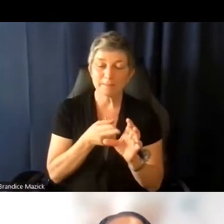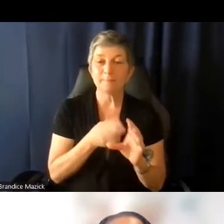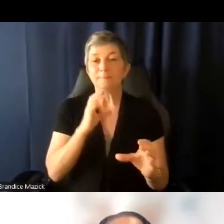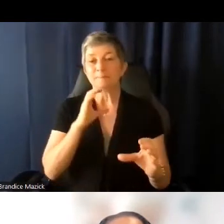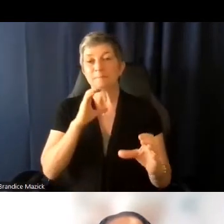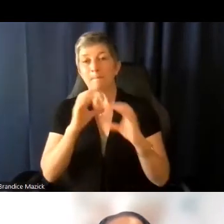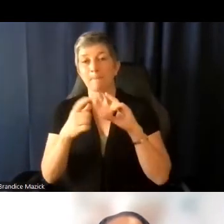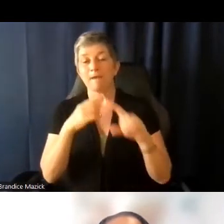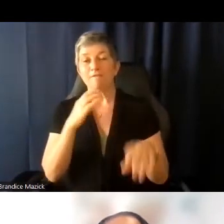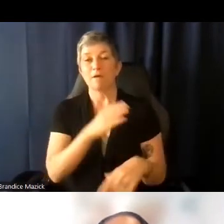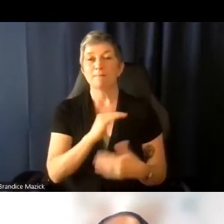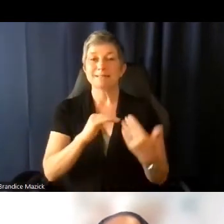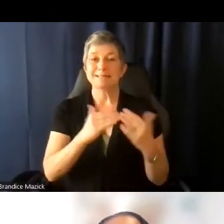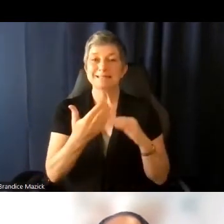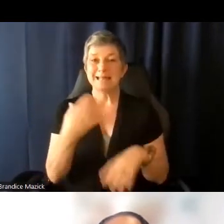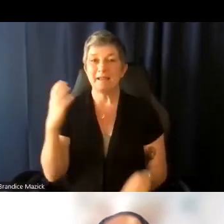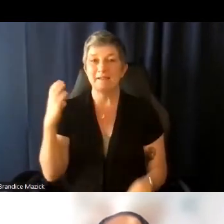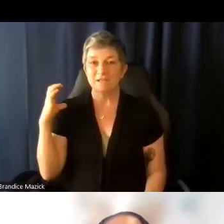city officials